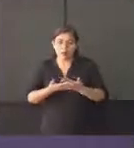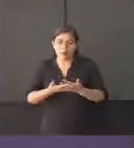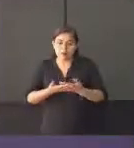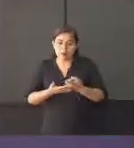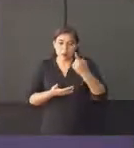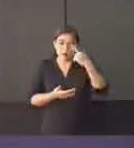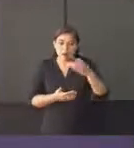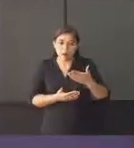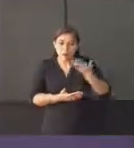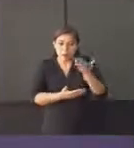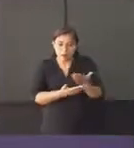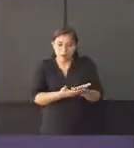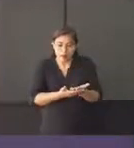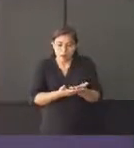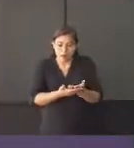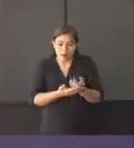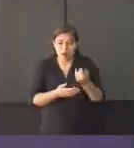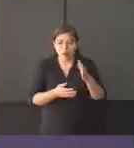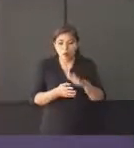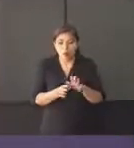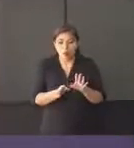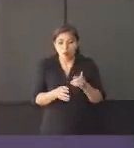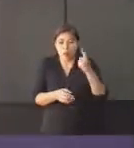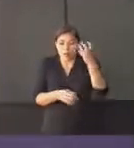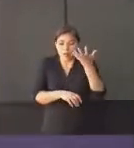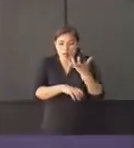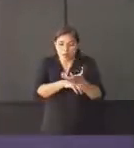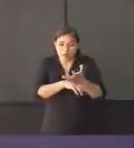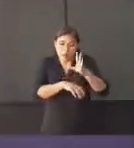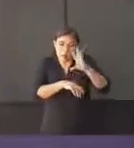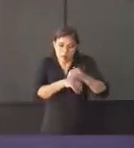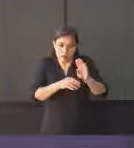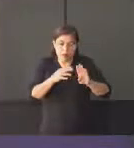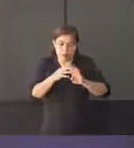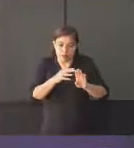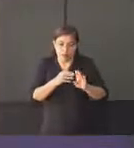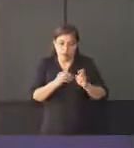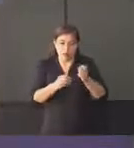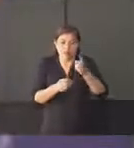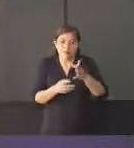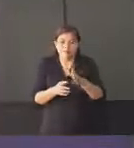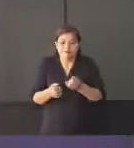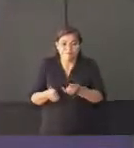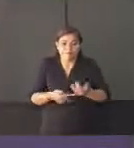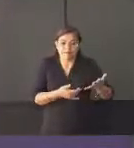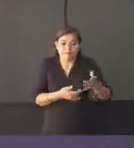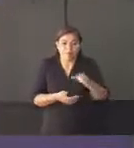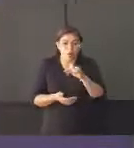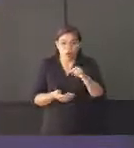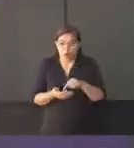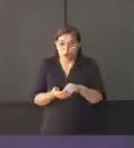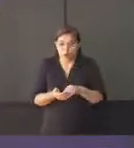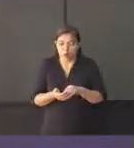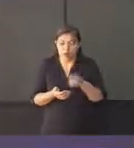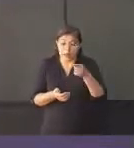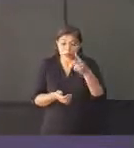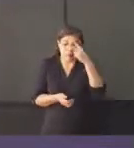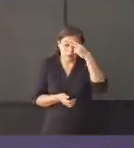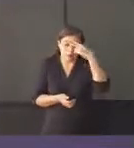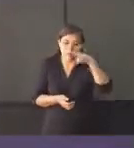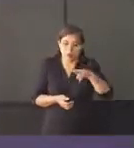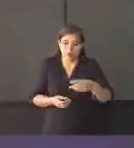people who have requested refuge in the United States are